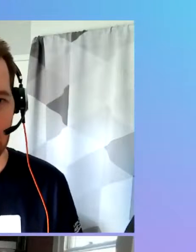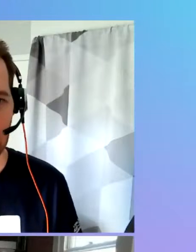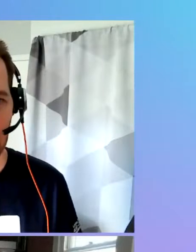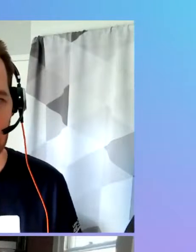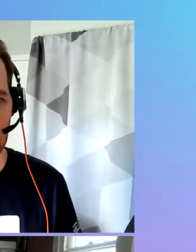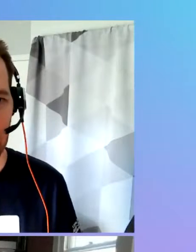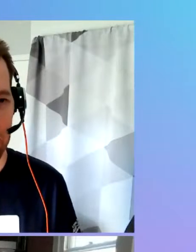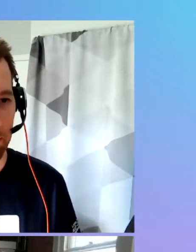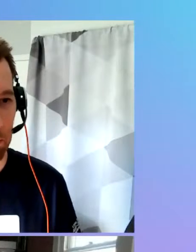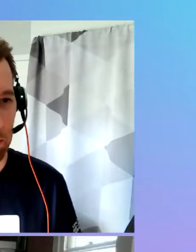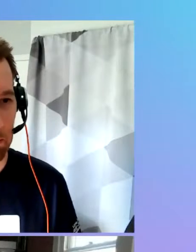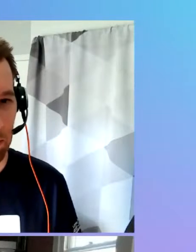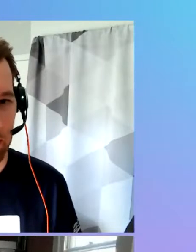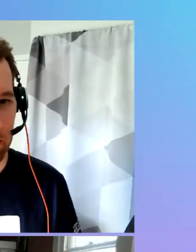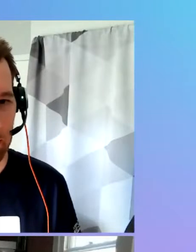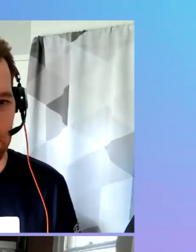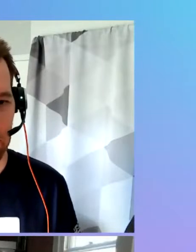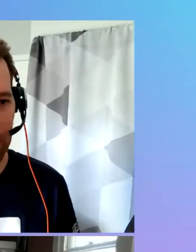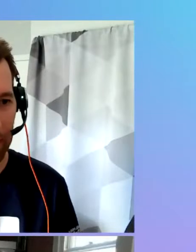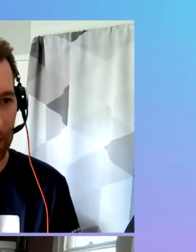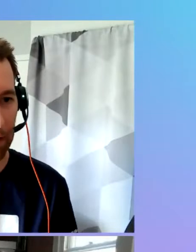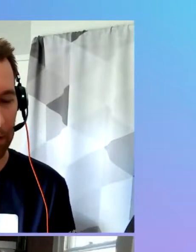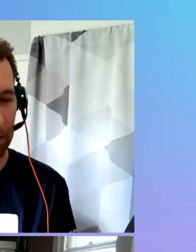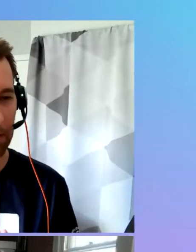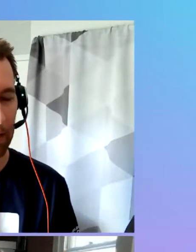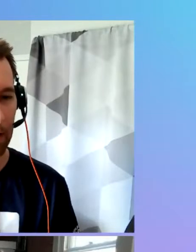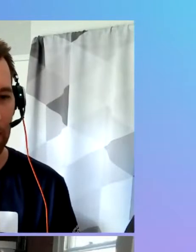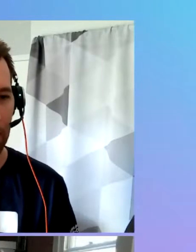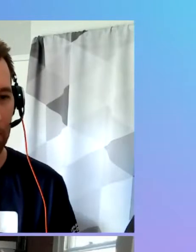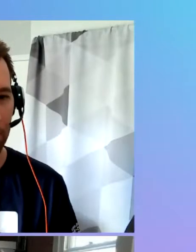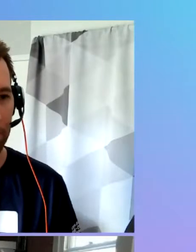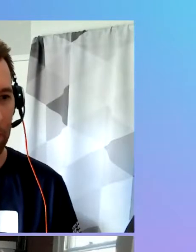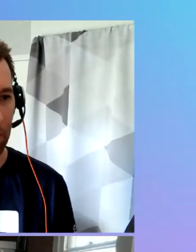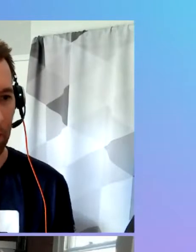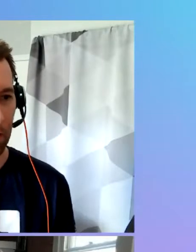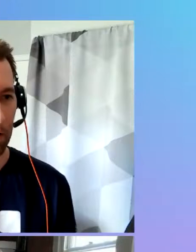I think we've got maybe a question for one more here. This one's got a lot of upvotes.